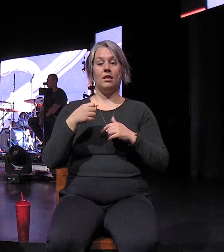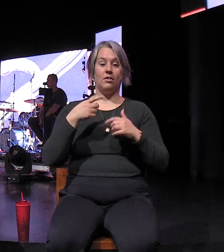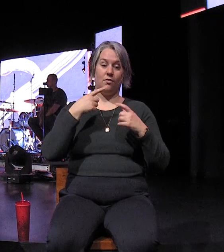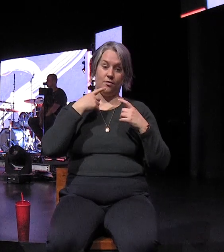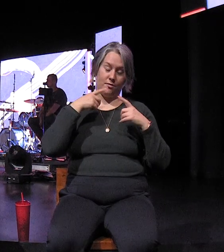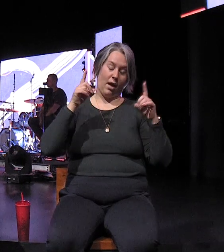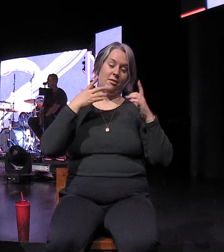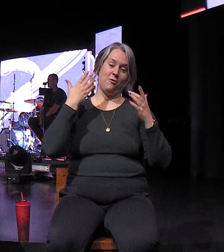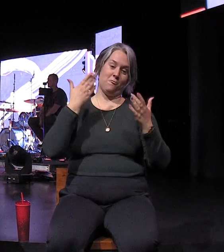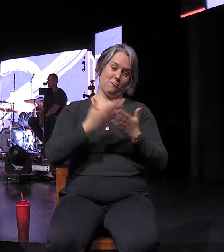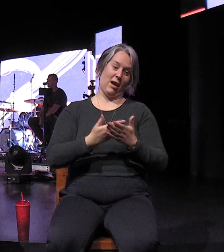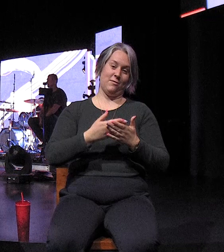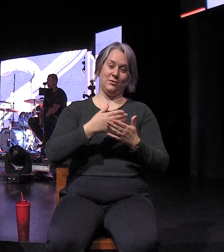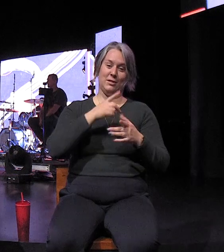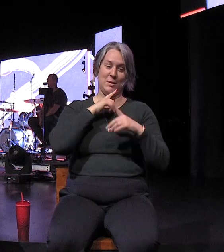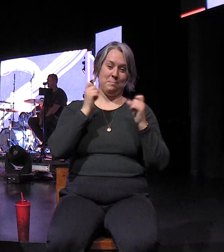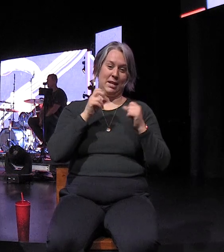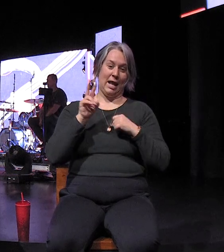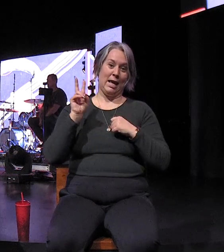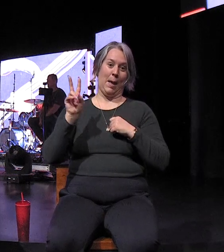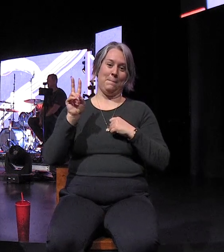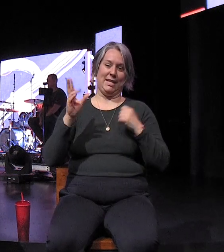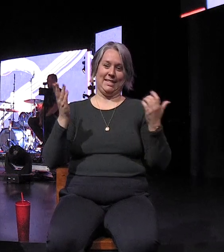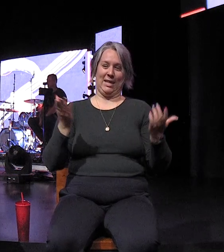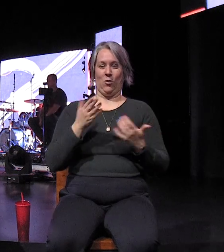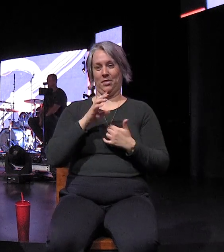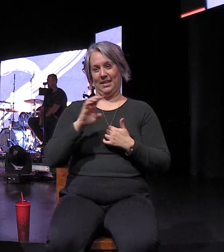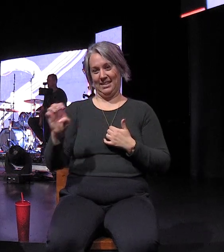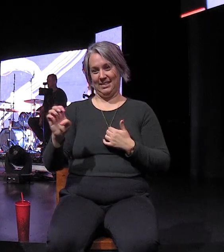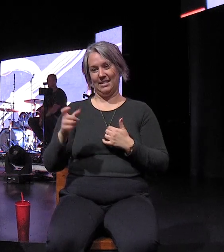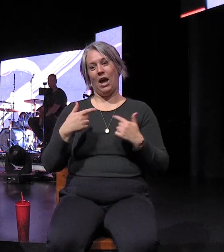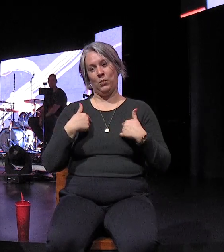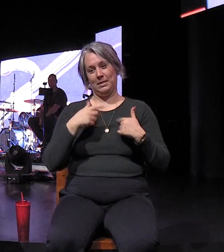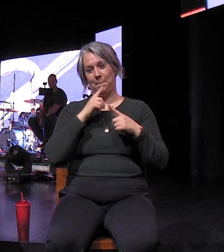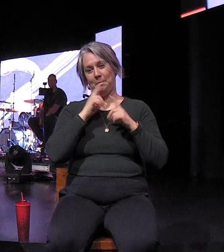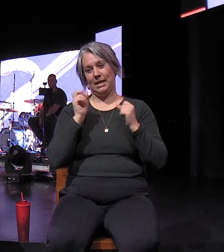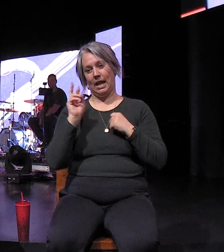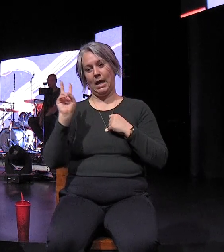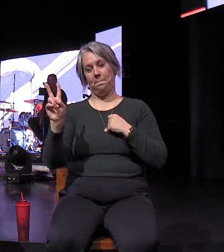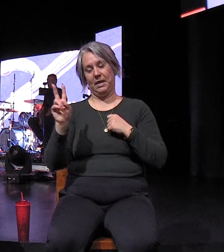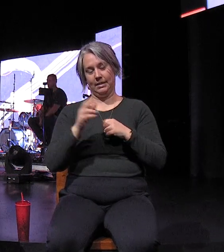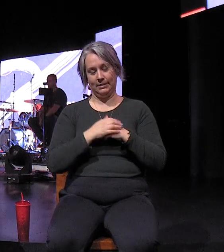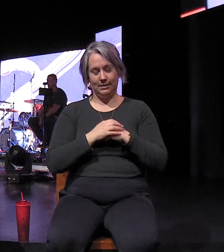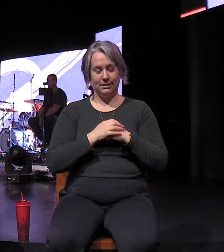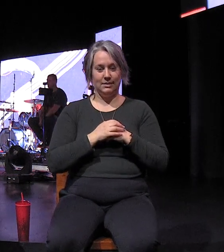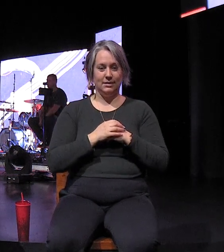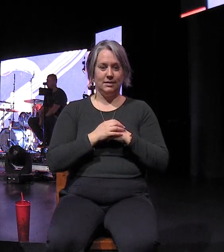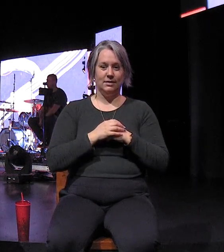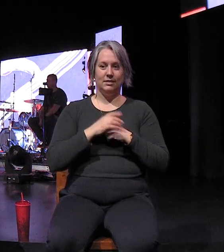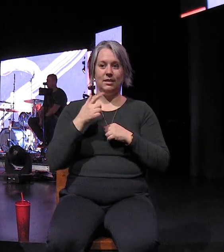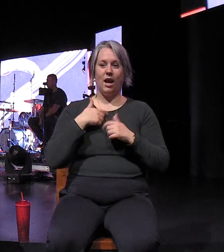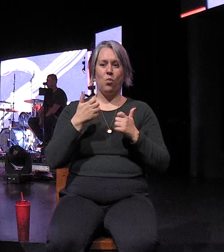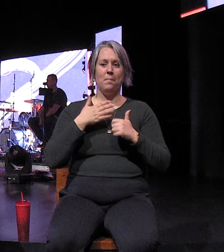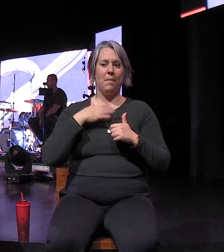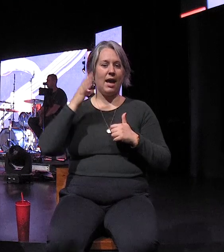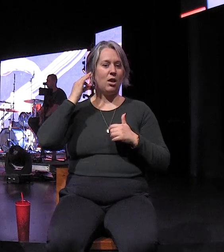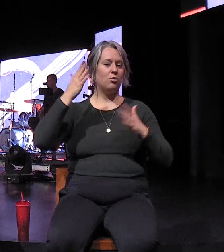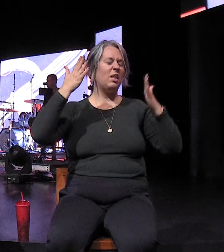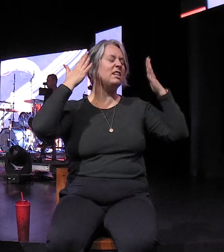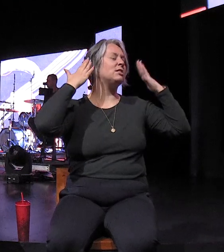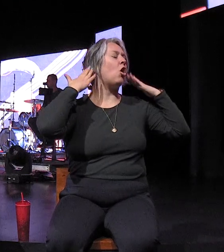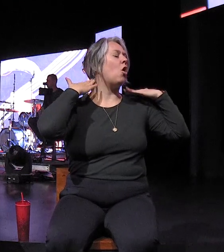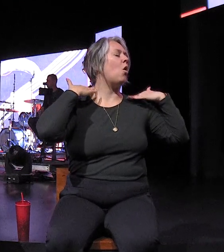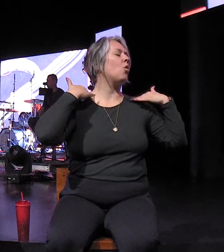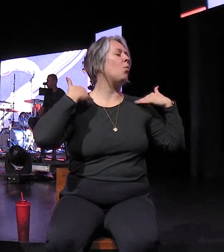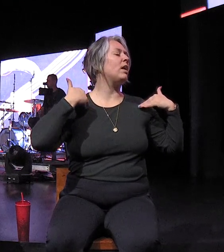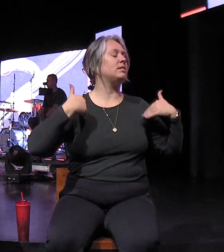Coast, but which I was kind of one of those. I always wanted my hair to go down the back of my neck like a true hippie, but